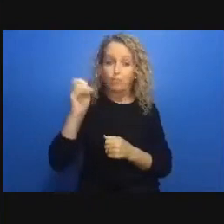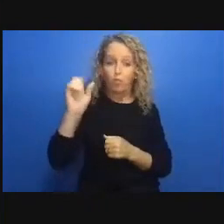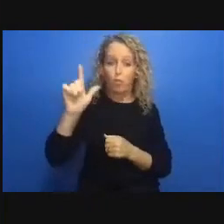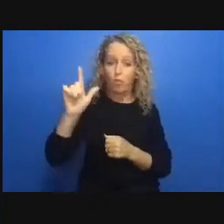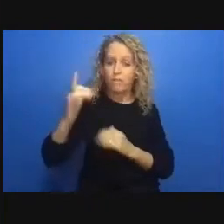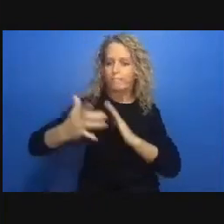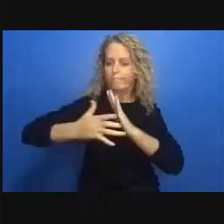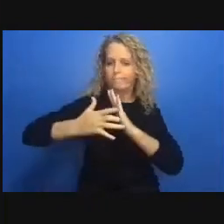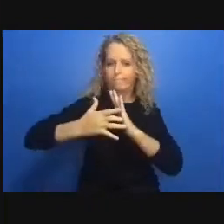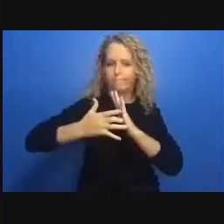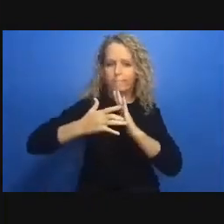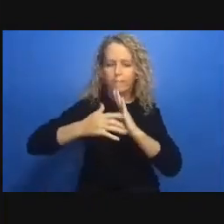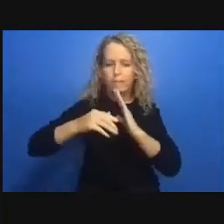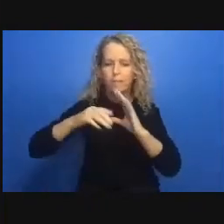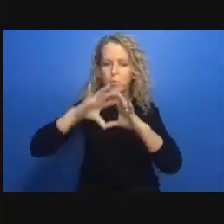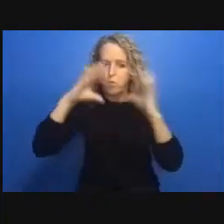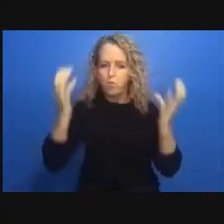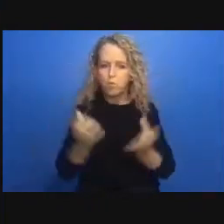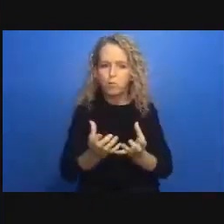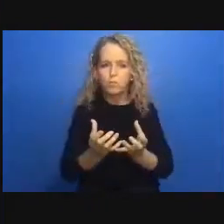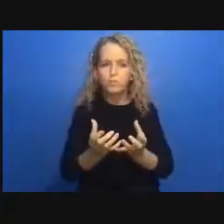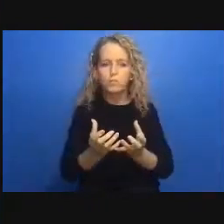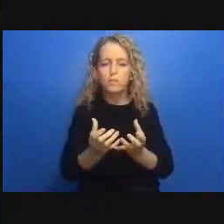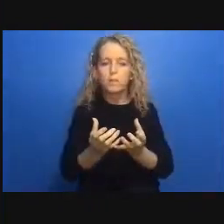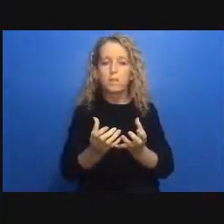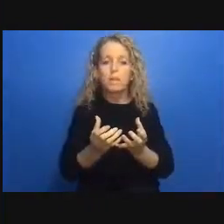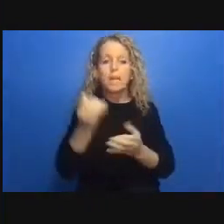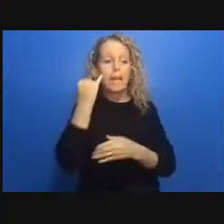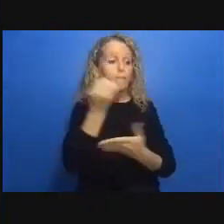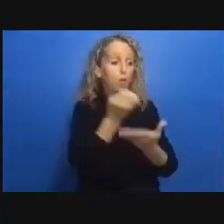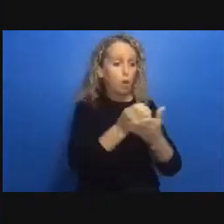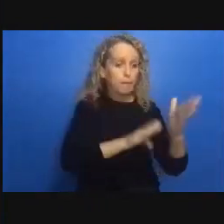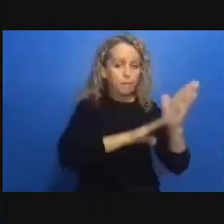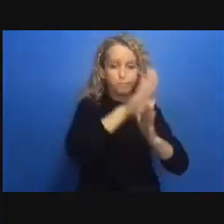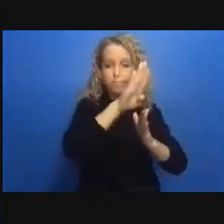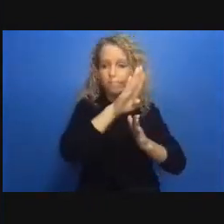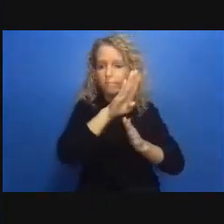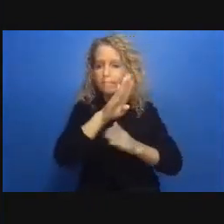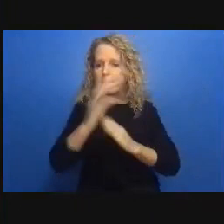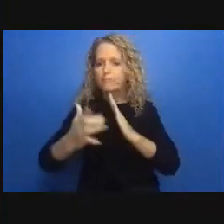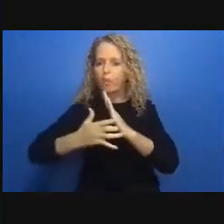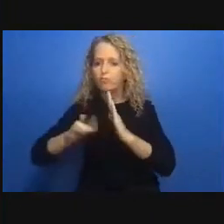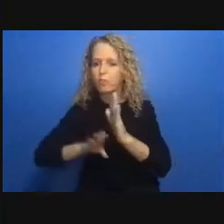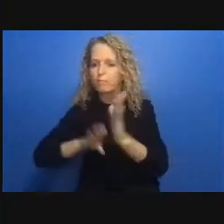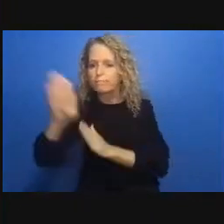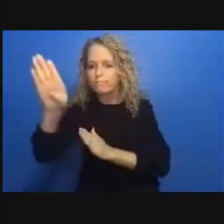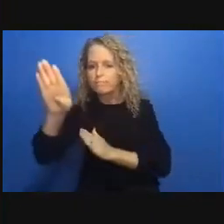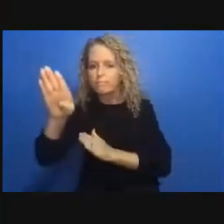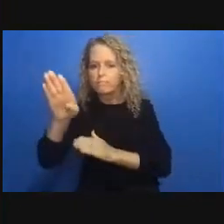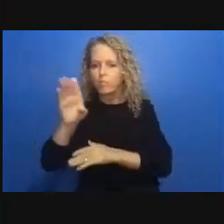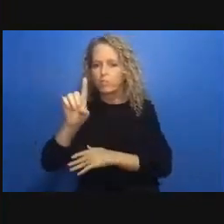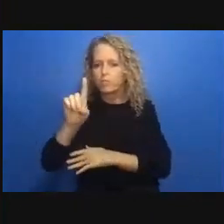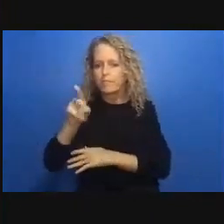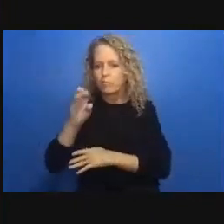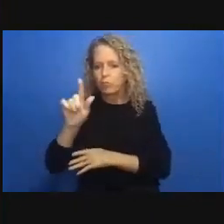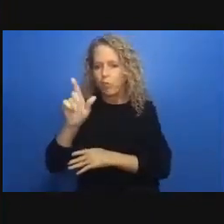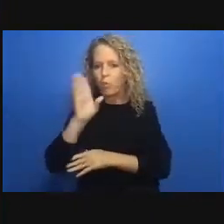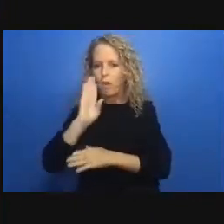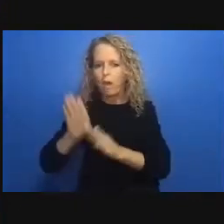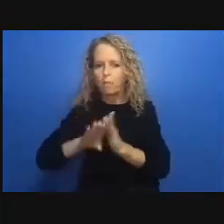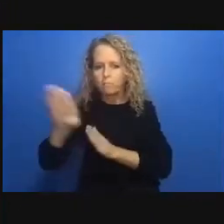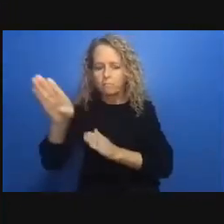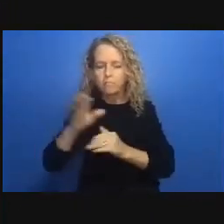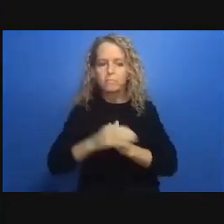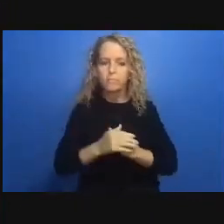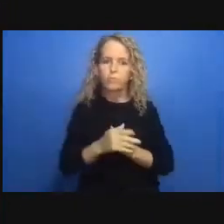major vector of growth of the economy in Nova Scotia, we really need to address the need for workers with